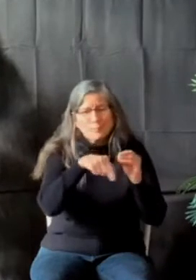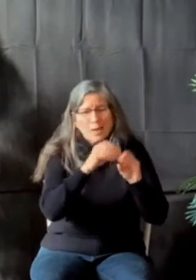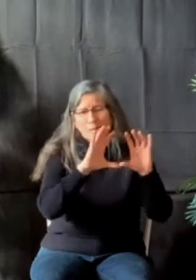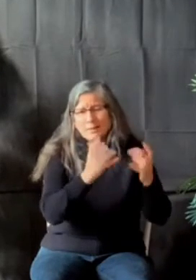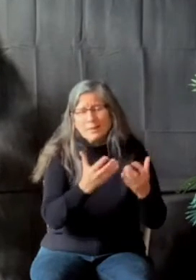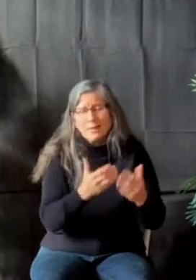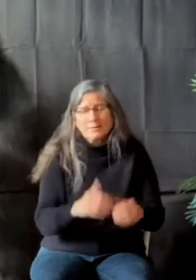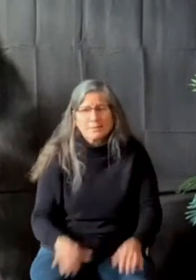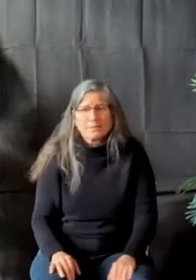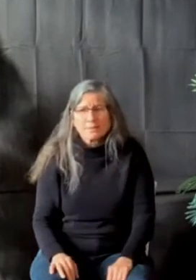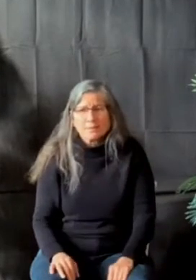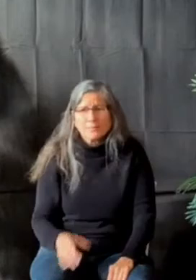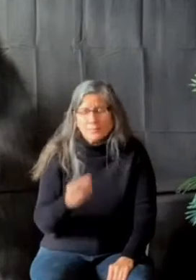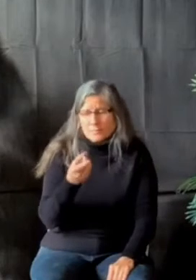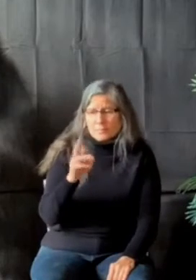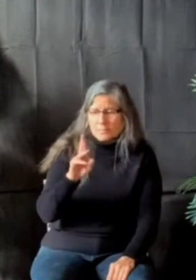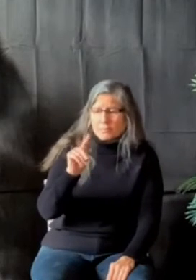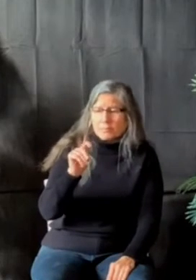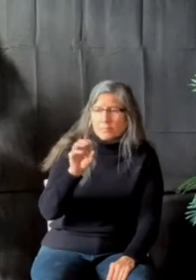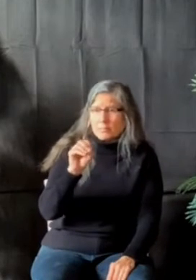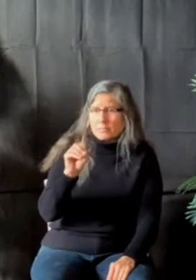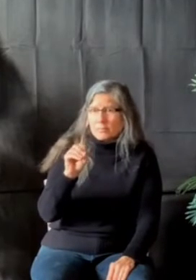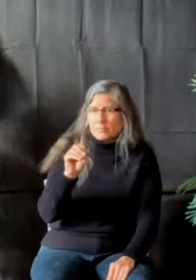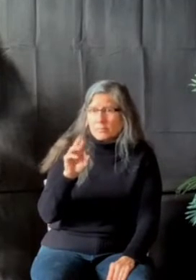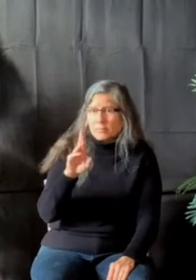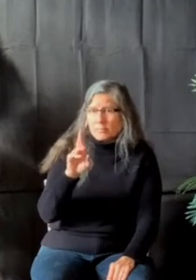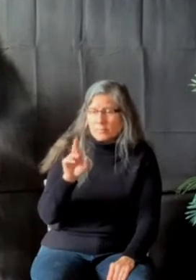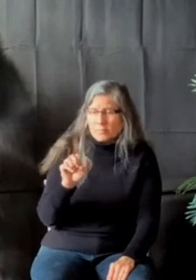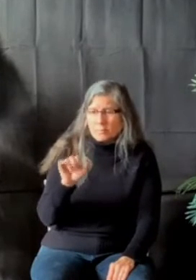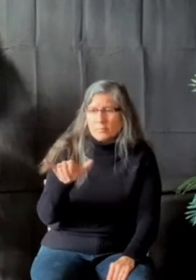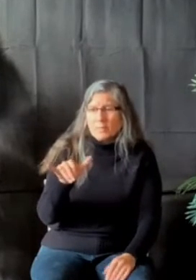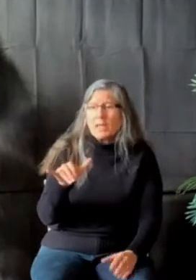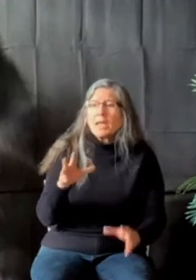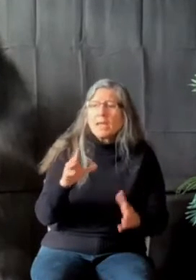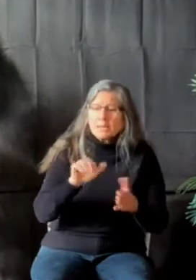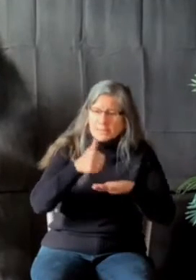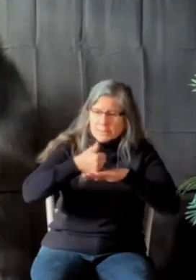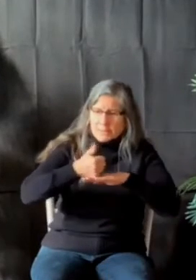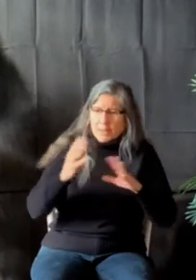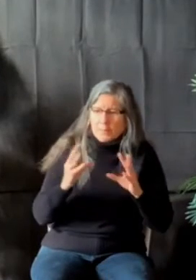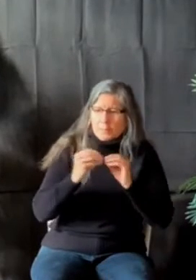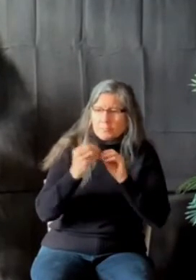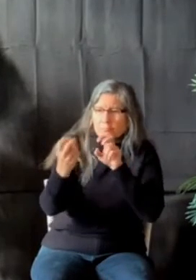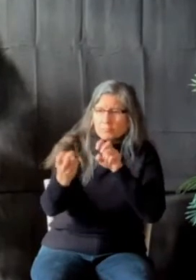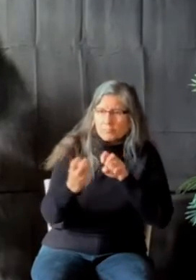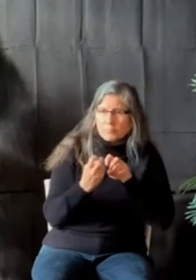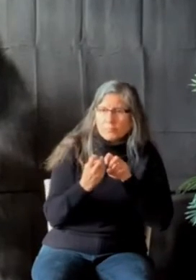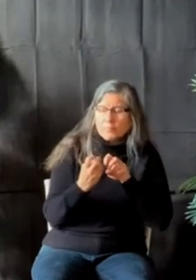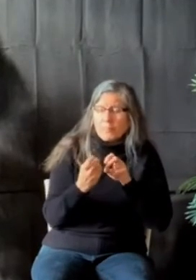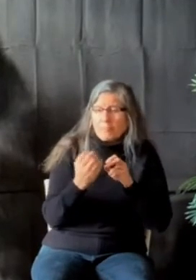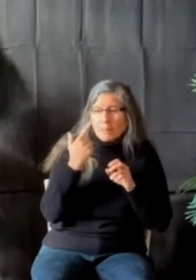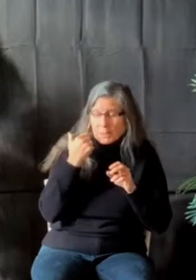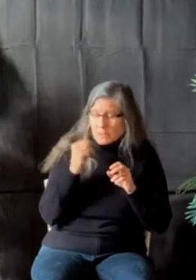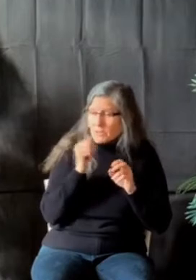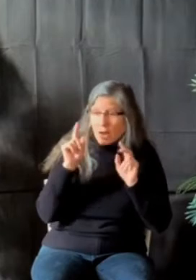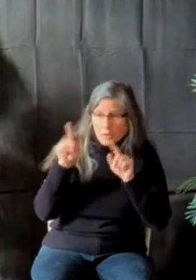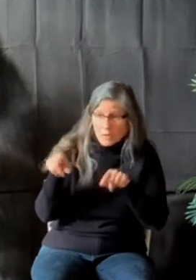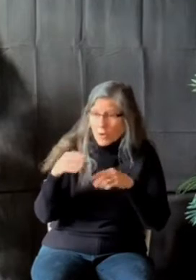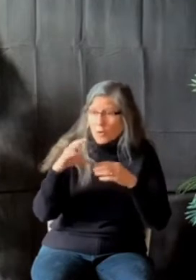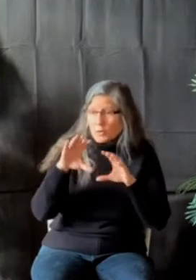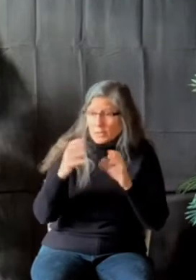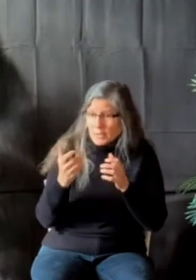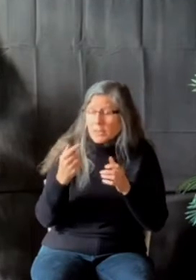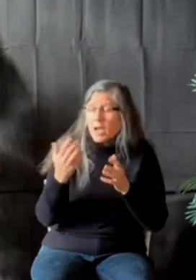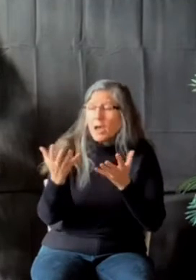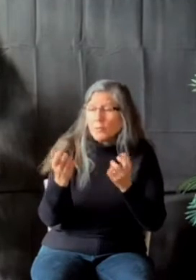So Dr. Torrey had him come and meet with him in his office. And he said, "Since you won't go to the classes, I want you to meet with me every